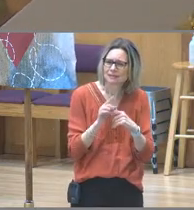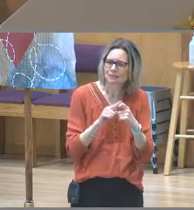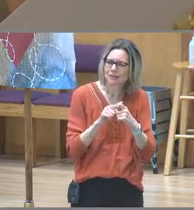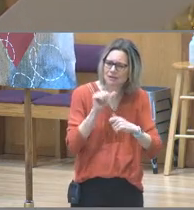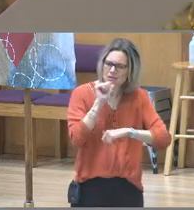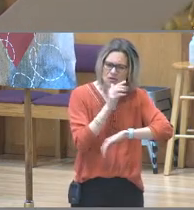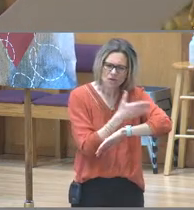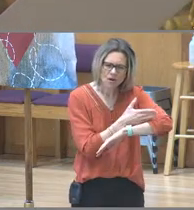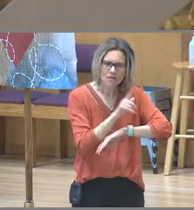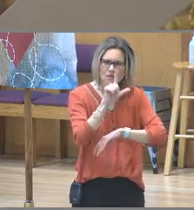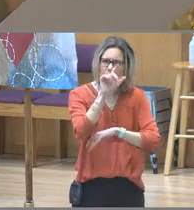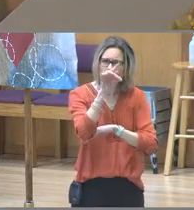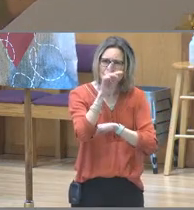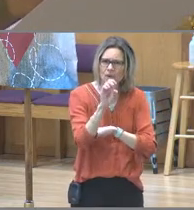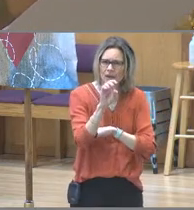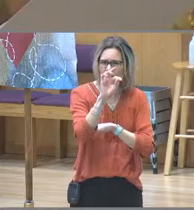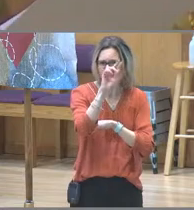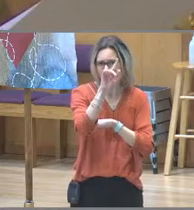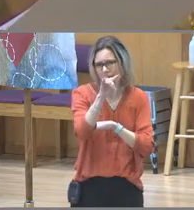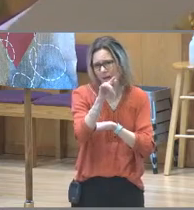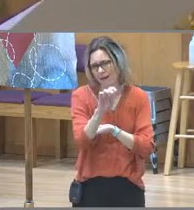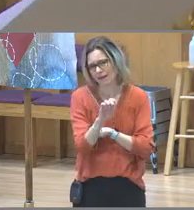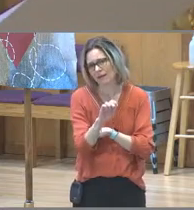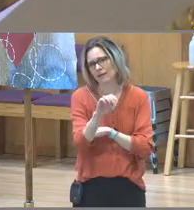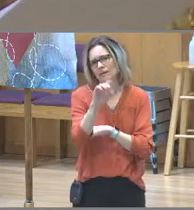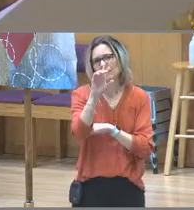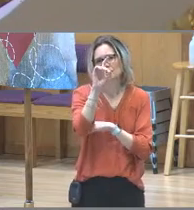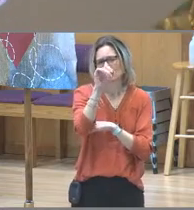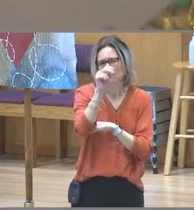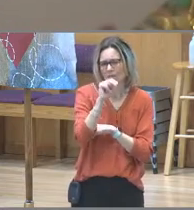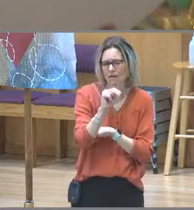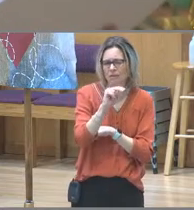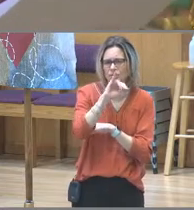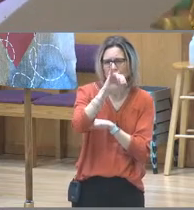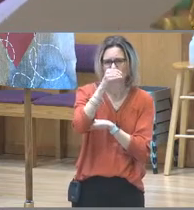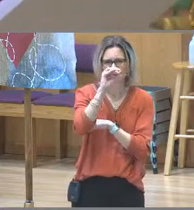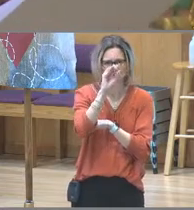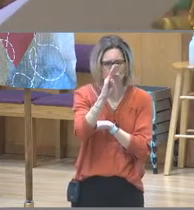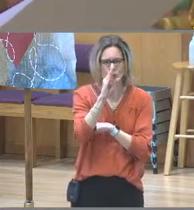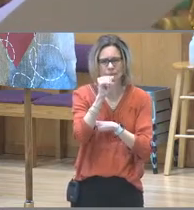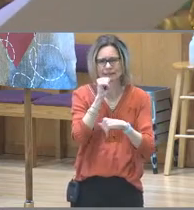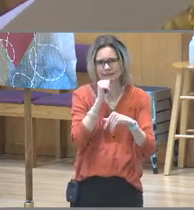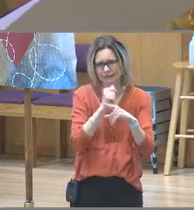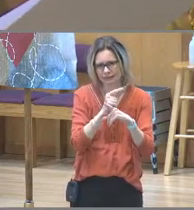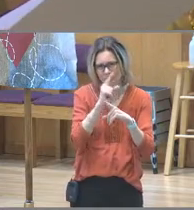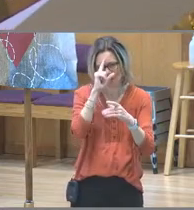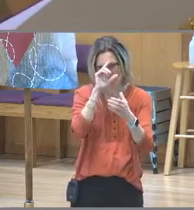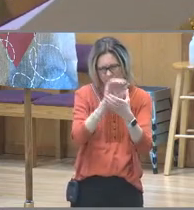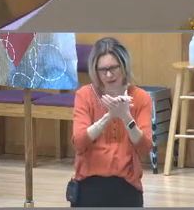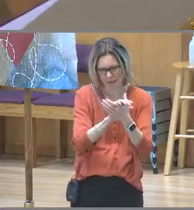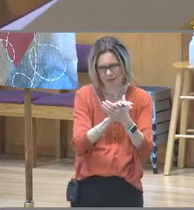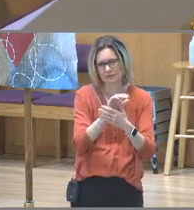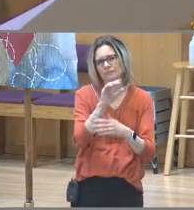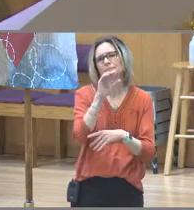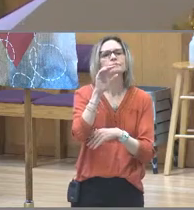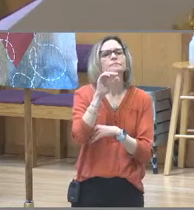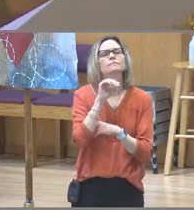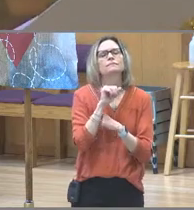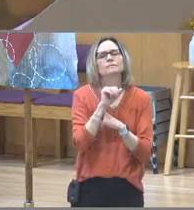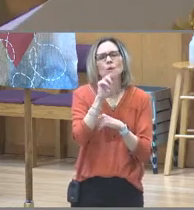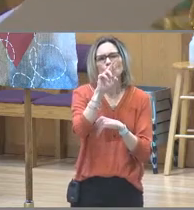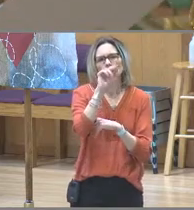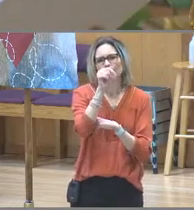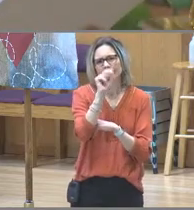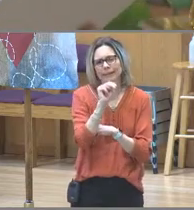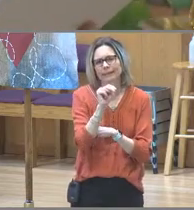of Lorraine Fry, Don Fry, Job Ebenezer's sister's husband, Dr. Ruben Yezadis, and